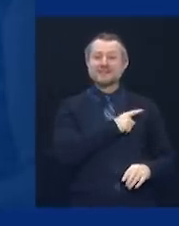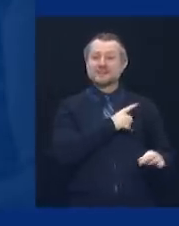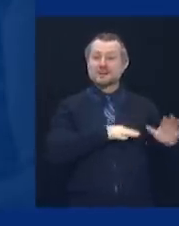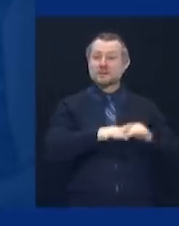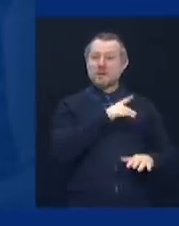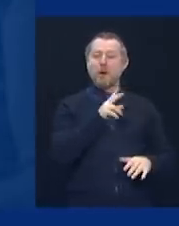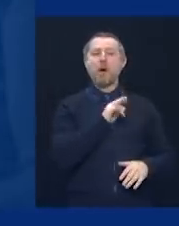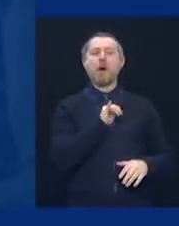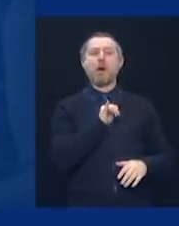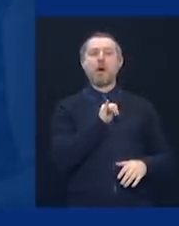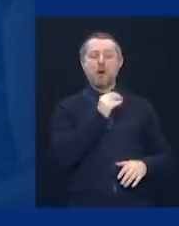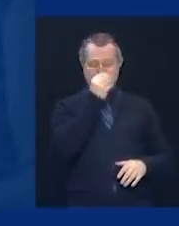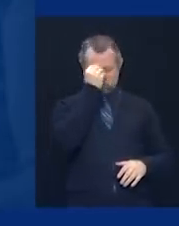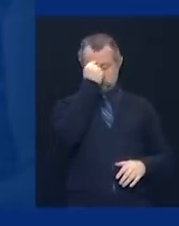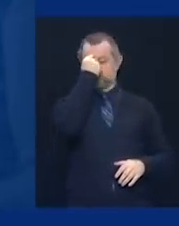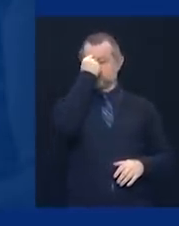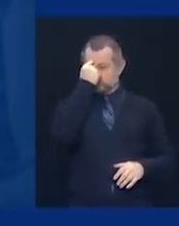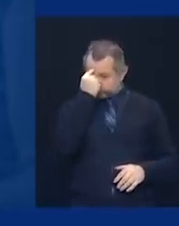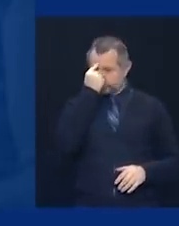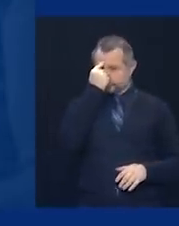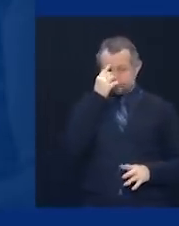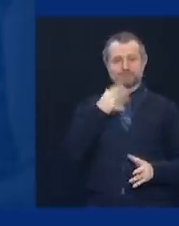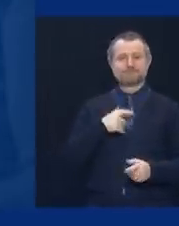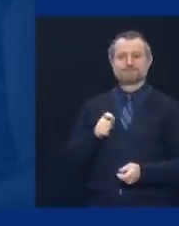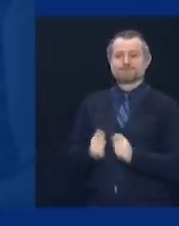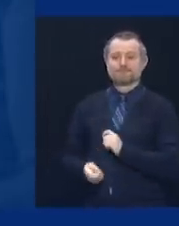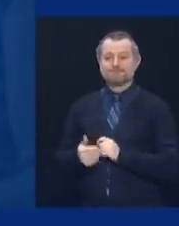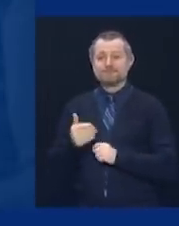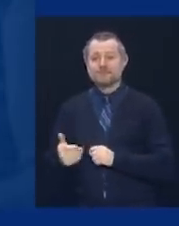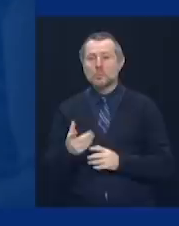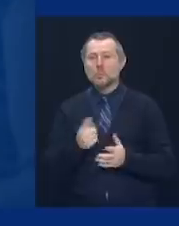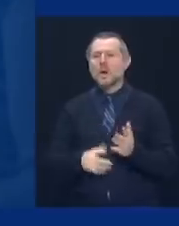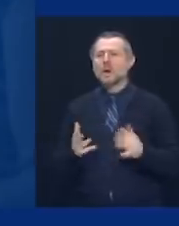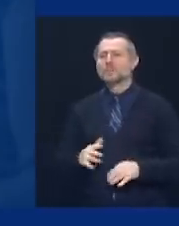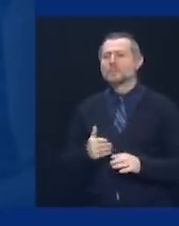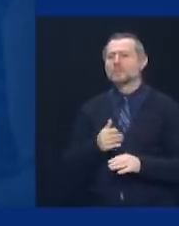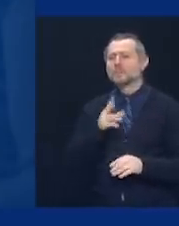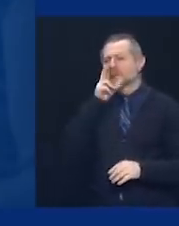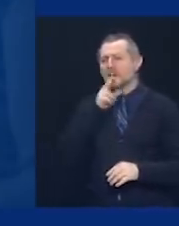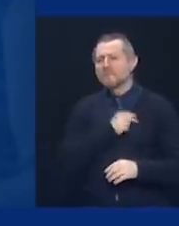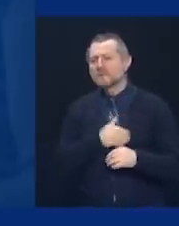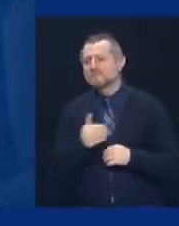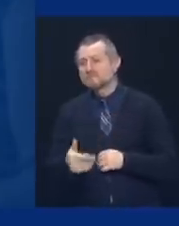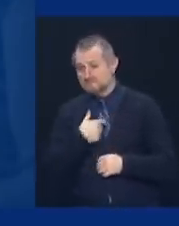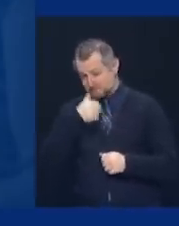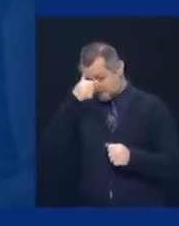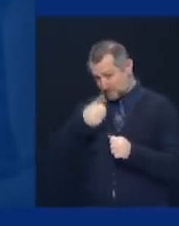it. What happened after Thanksgiving? I sat right here